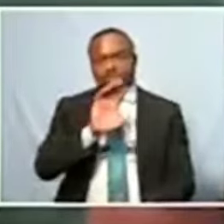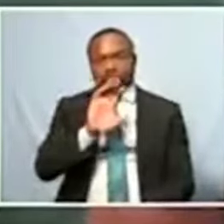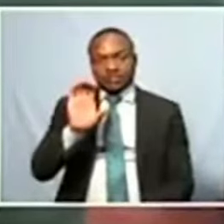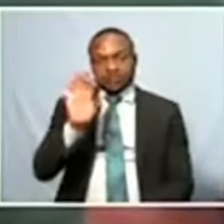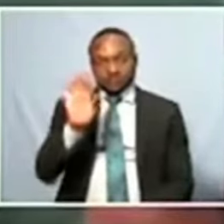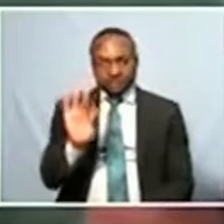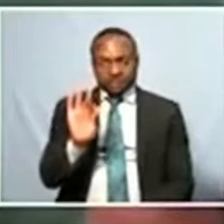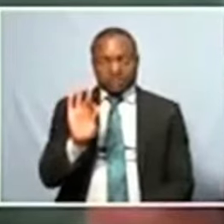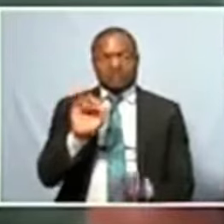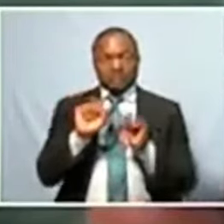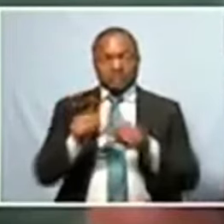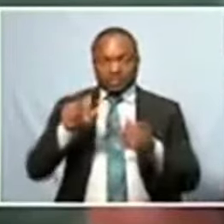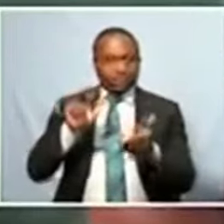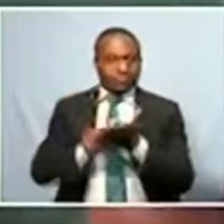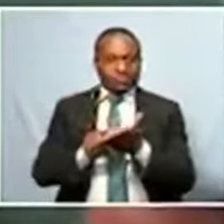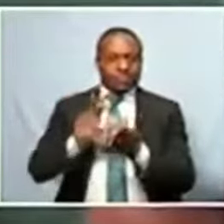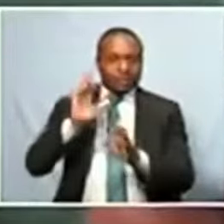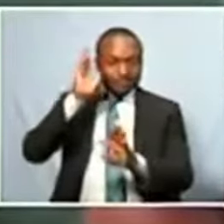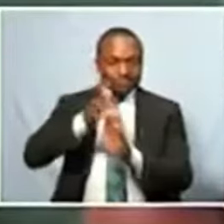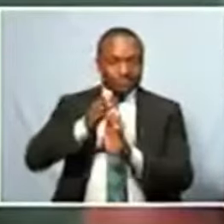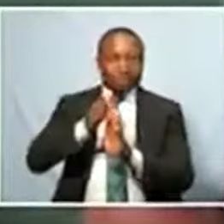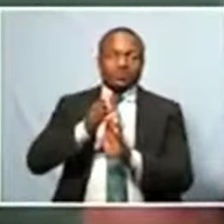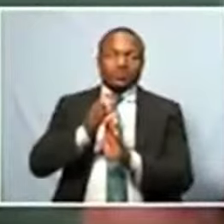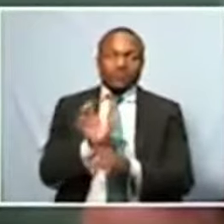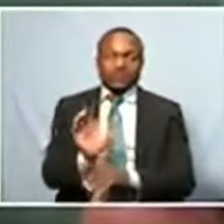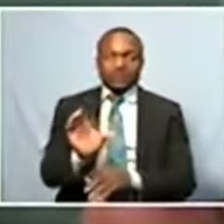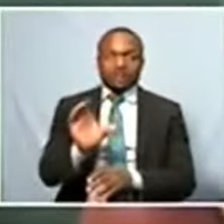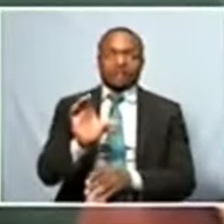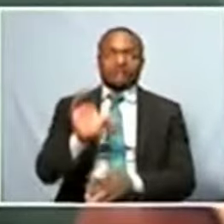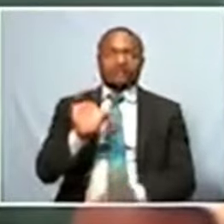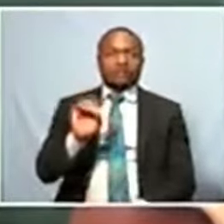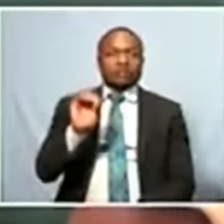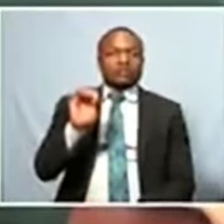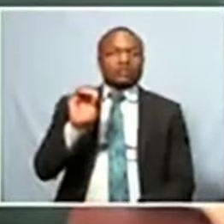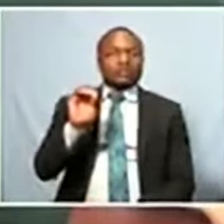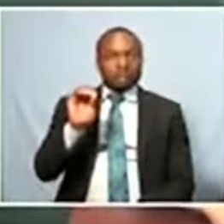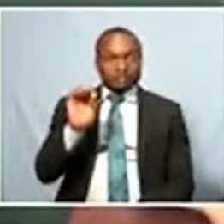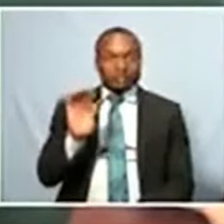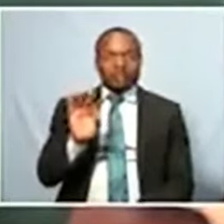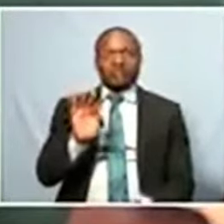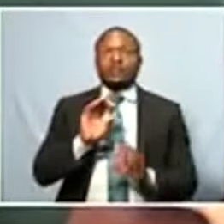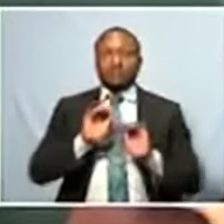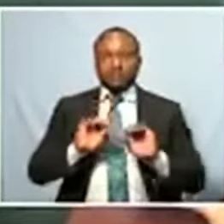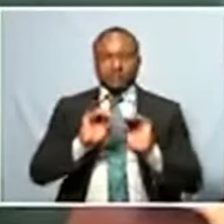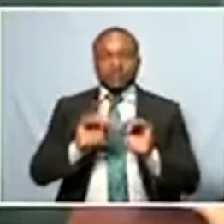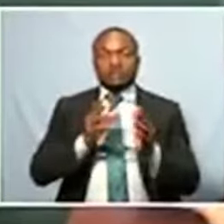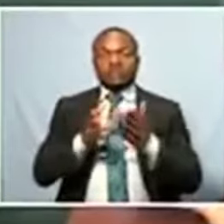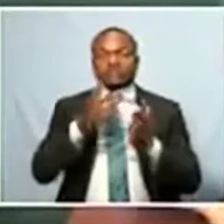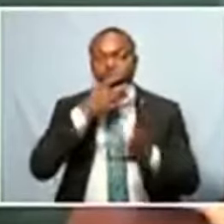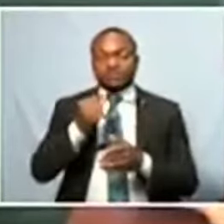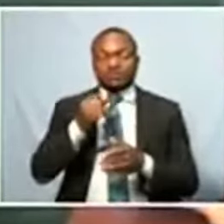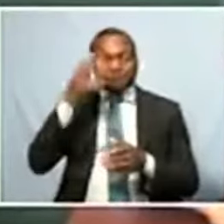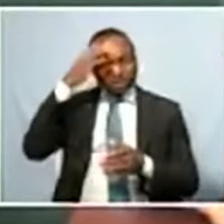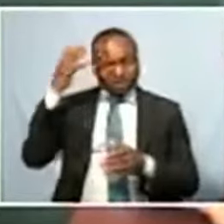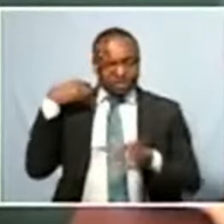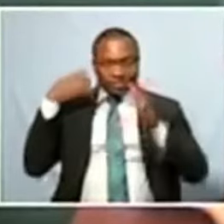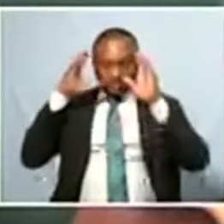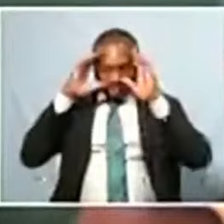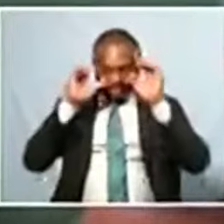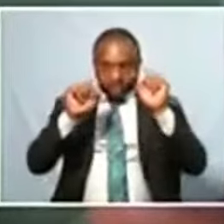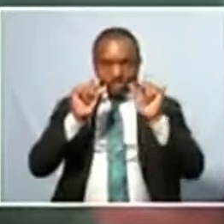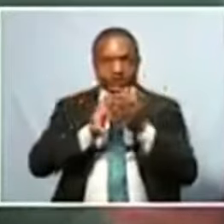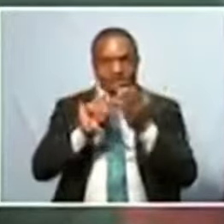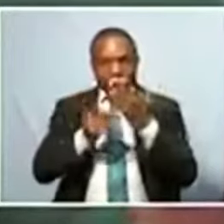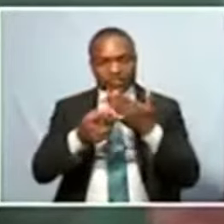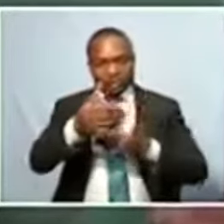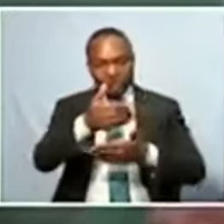22,868,309 be approved in respect of Head 08, Teaching Service Commission, Office of the President, in line with the programs